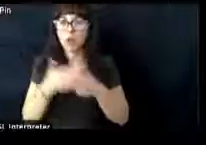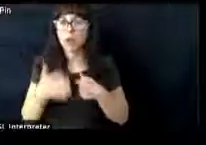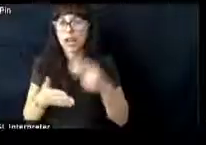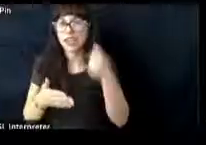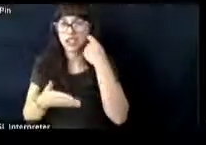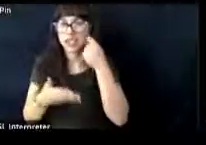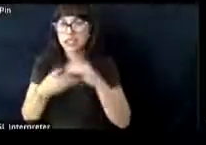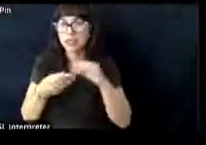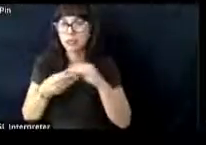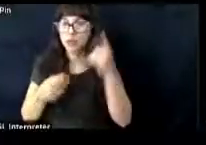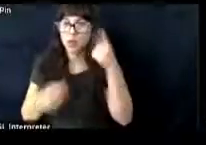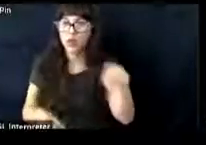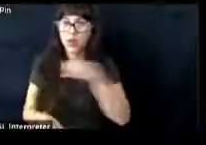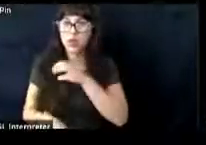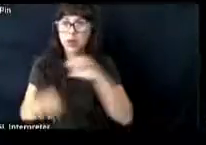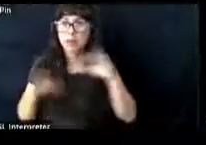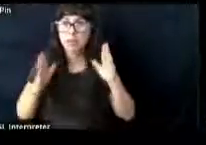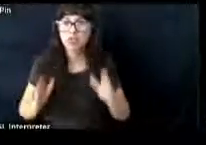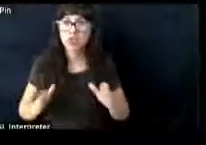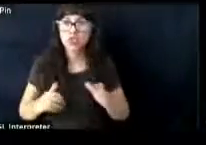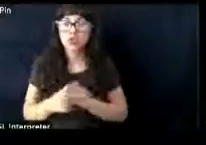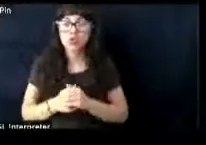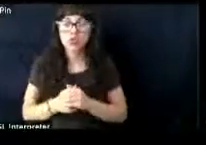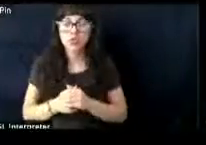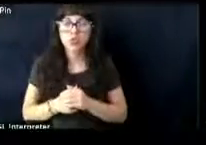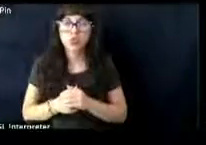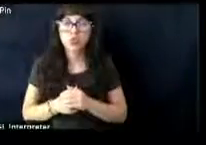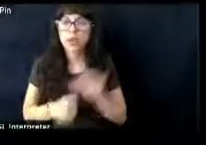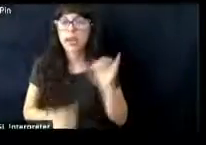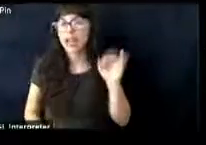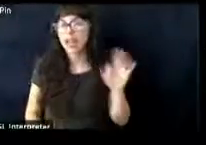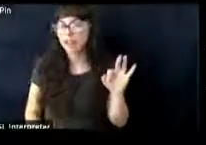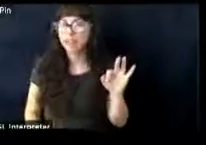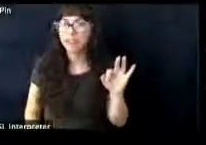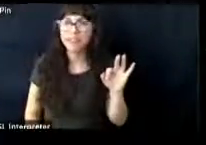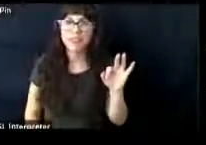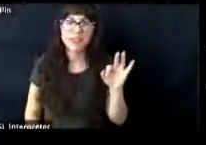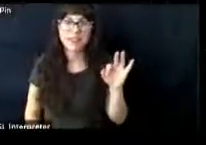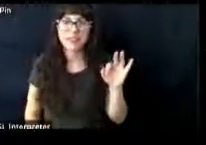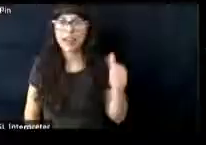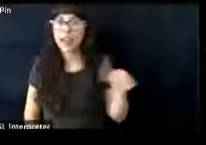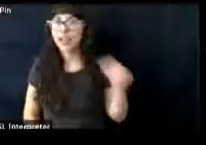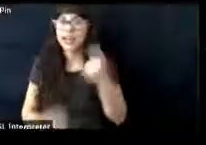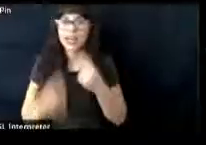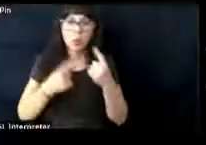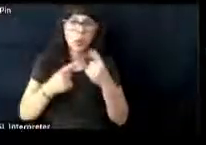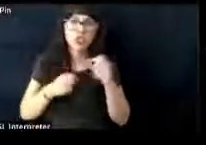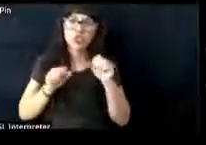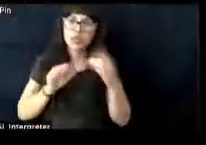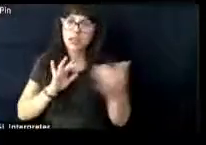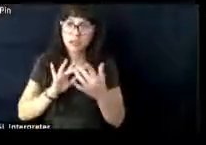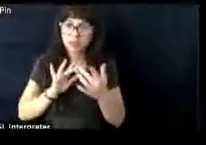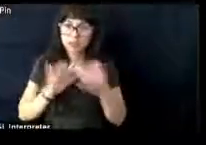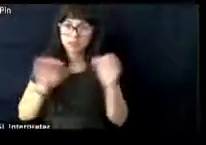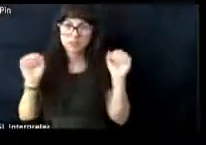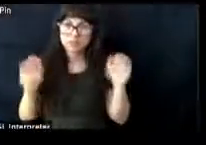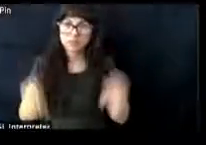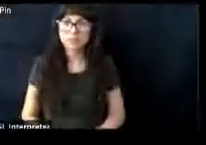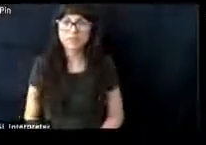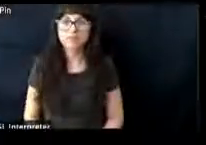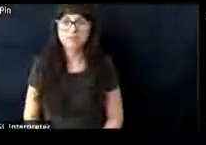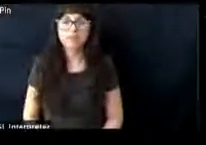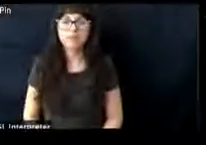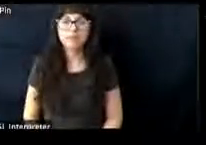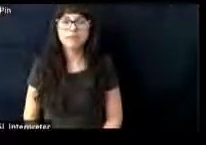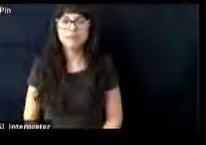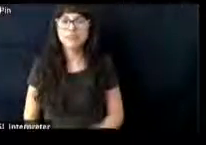to the commission, and in case and there's some question, you can contact me.